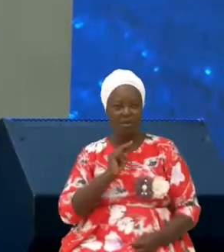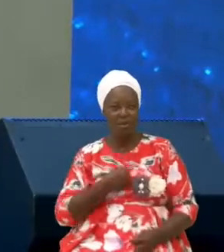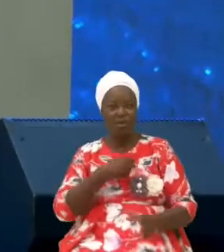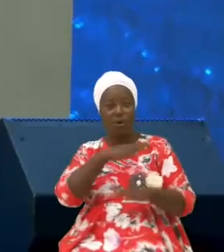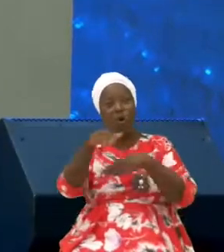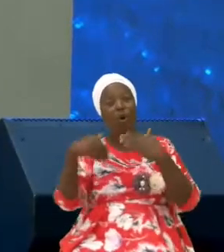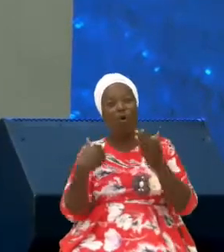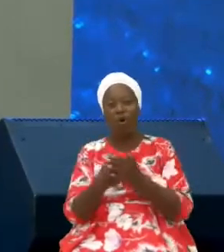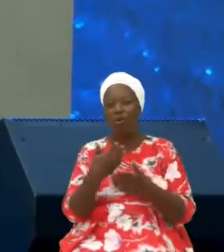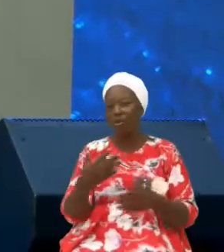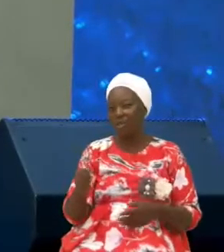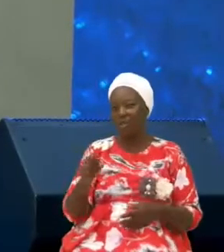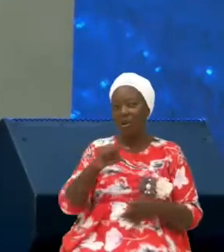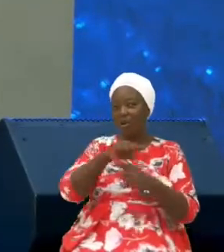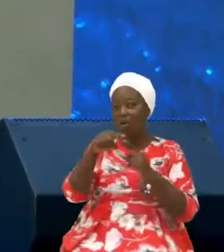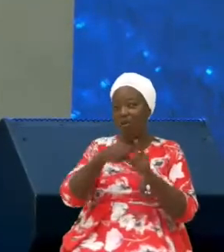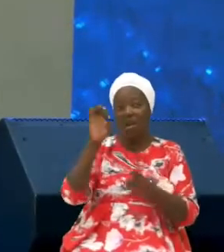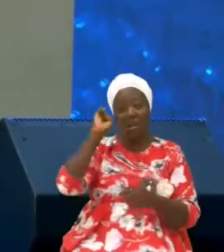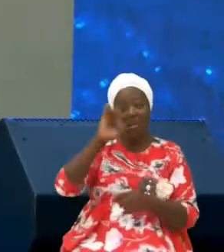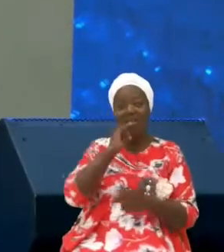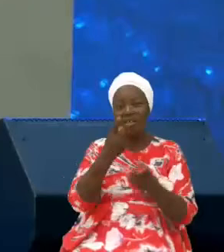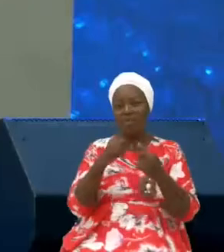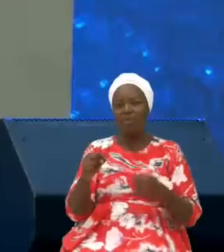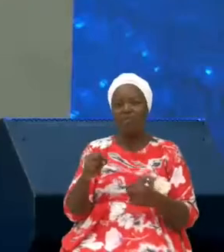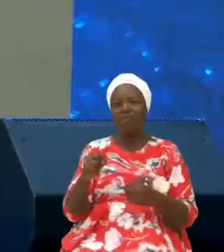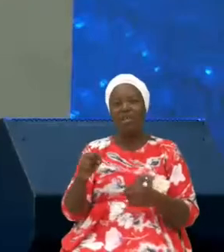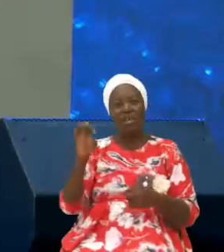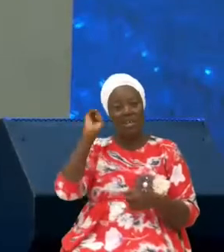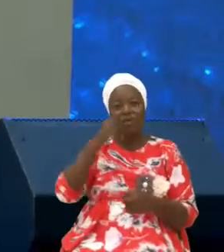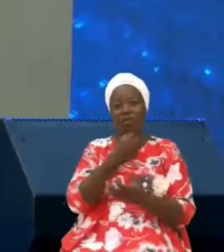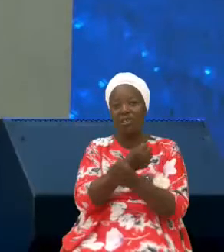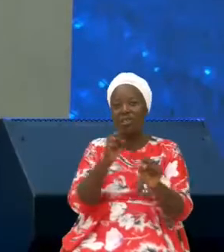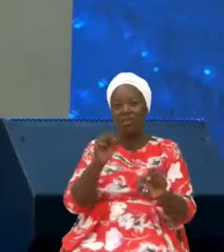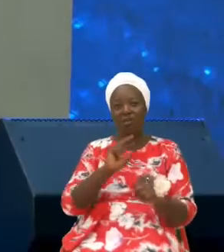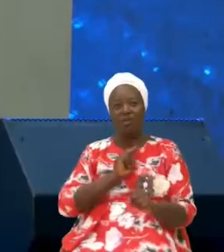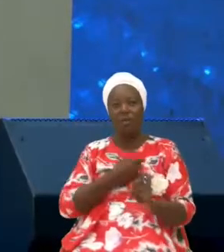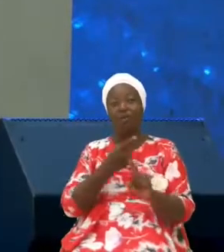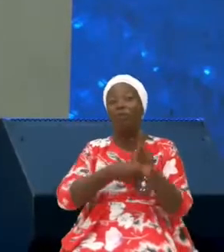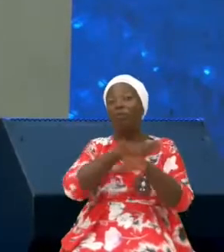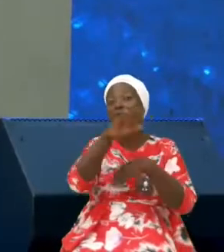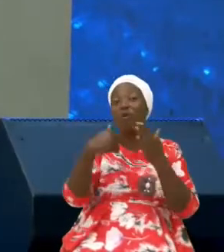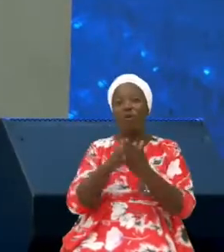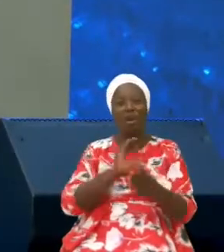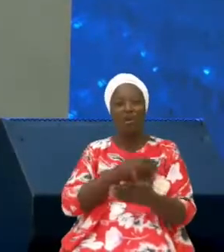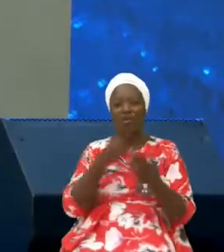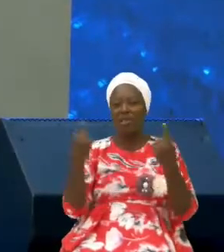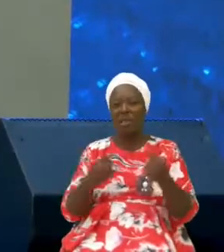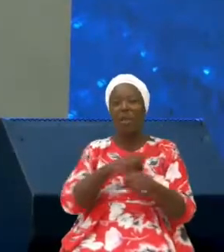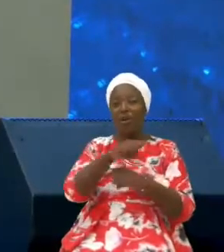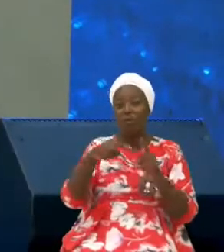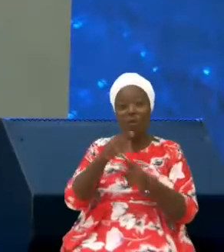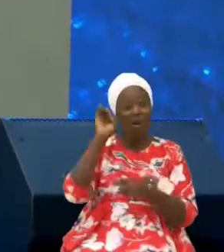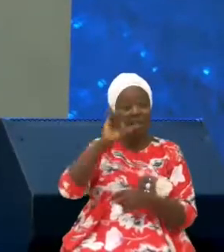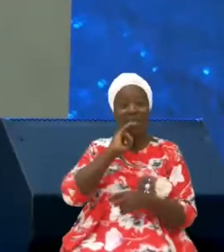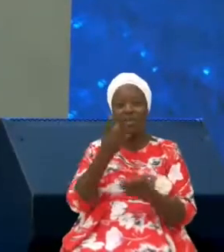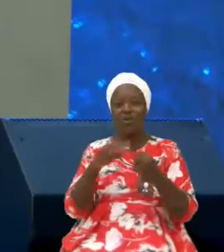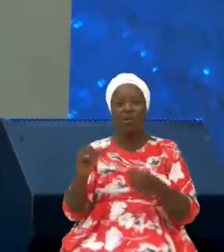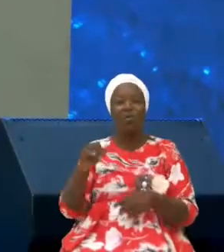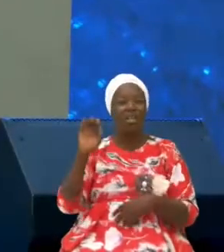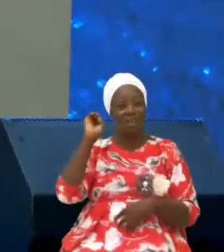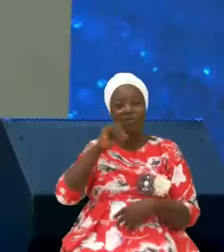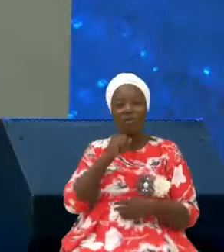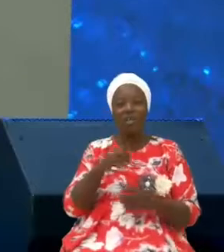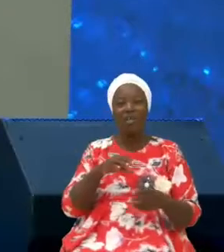come, he will tell us all things. When he is come, he will save us from all